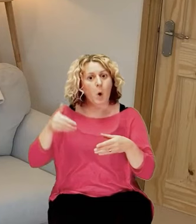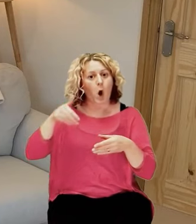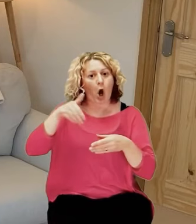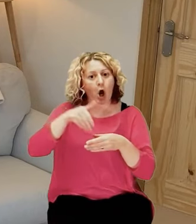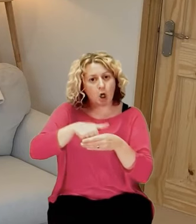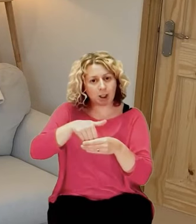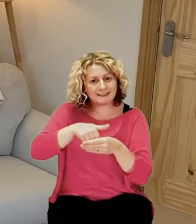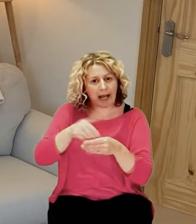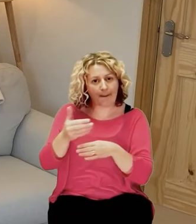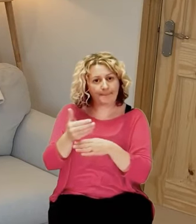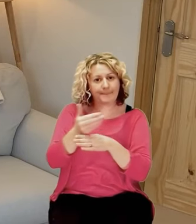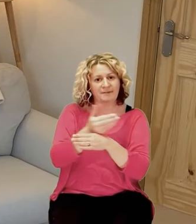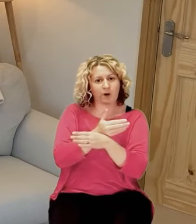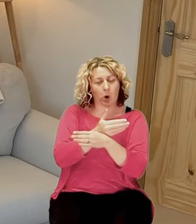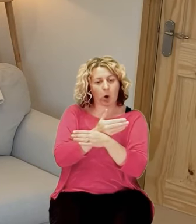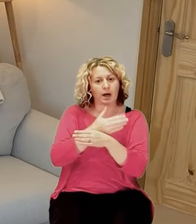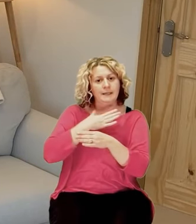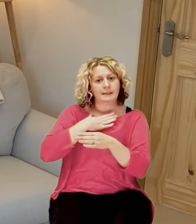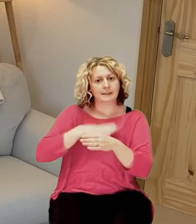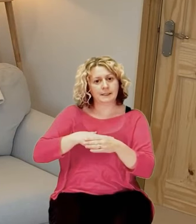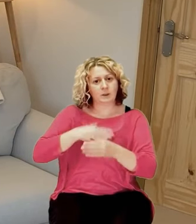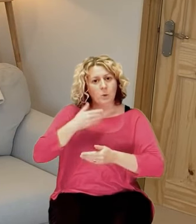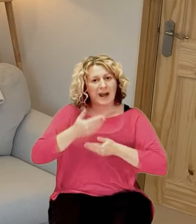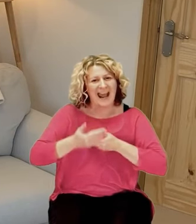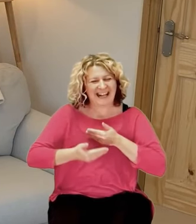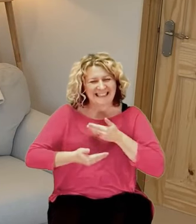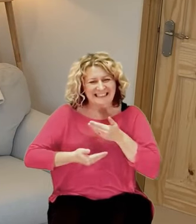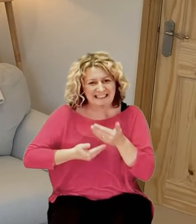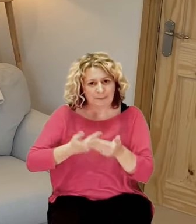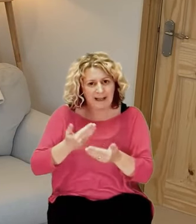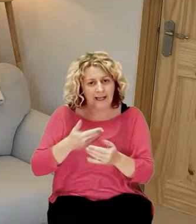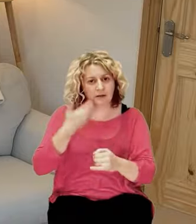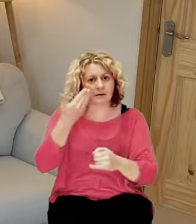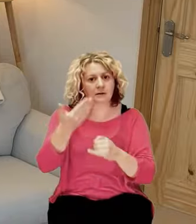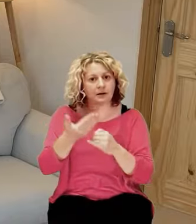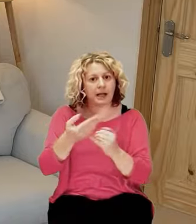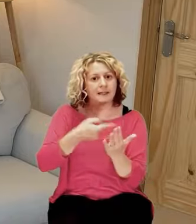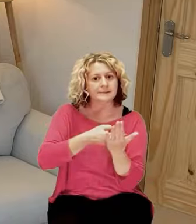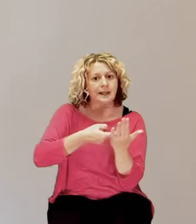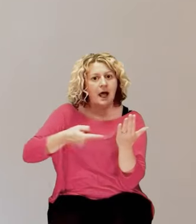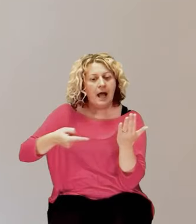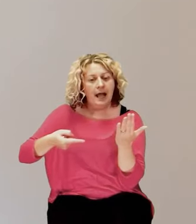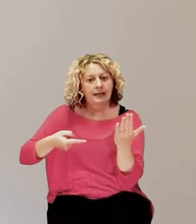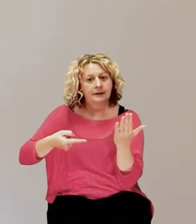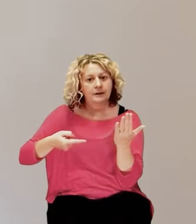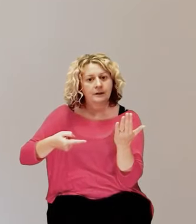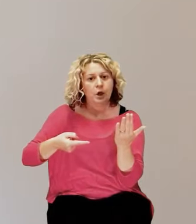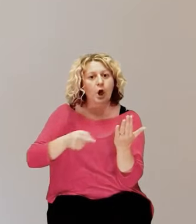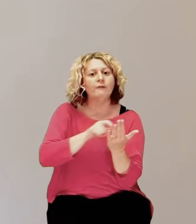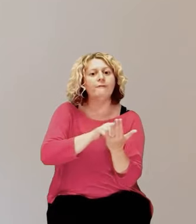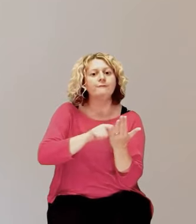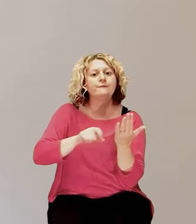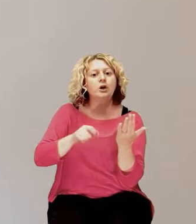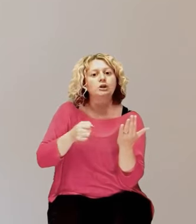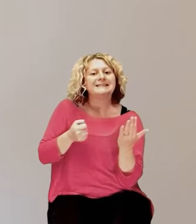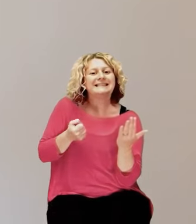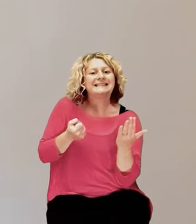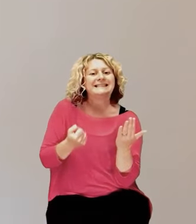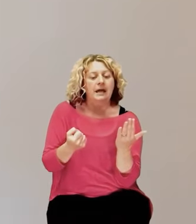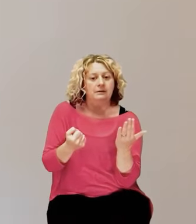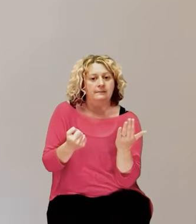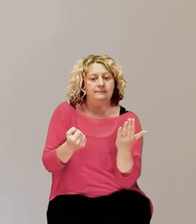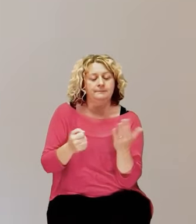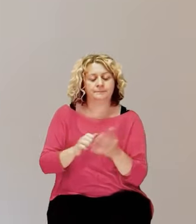14, I do need to highlight the last line of chapter 2, verses 2 to 10. After examples for the lives of all those